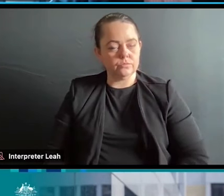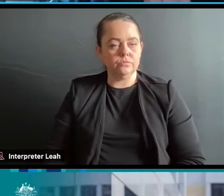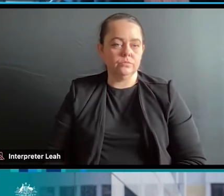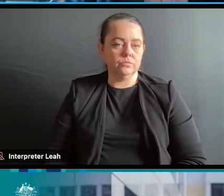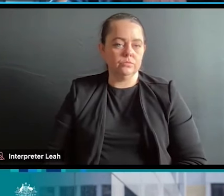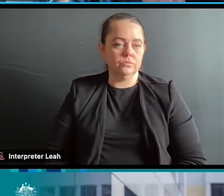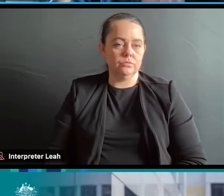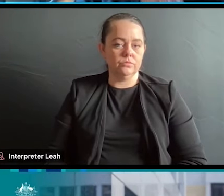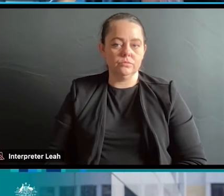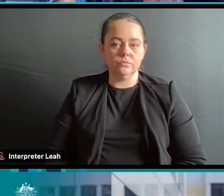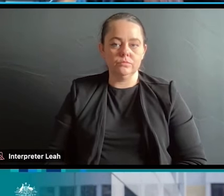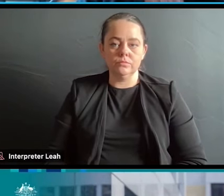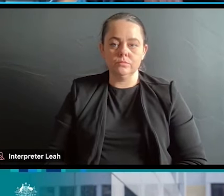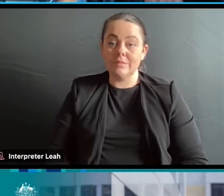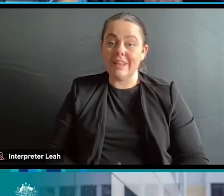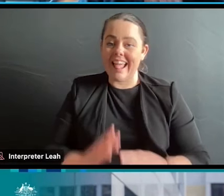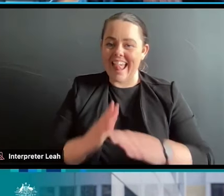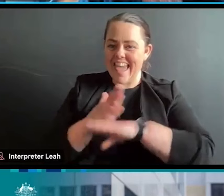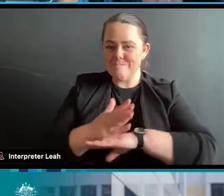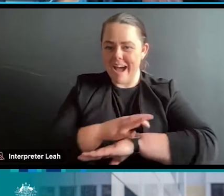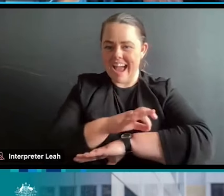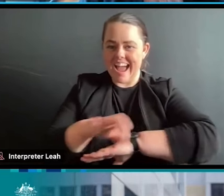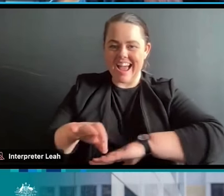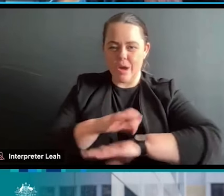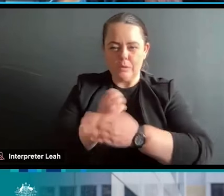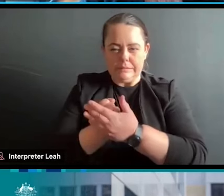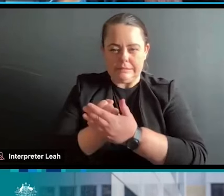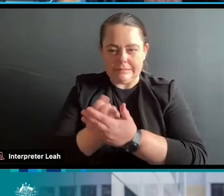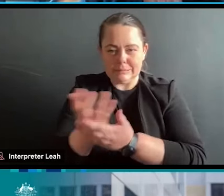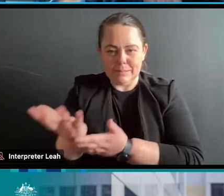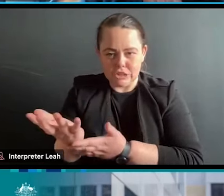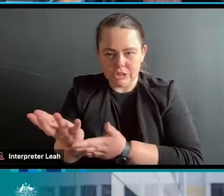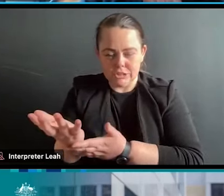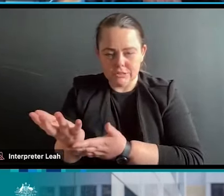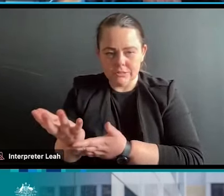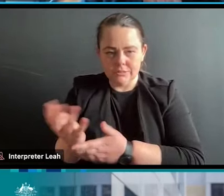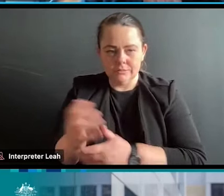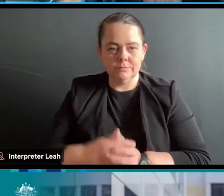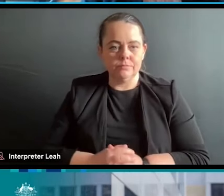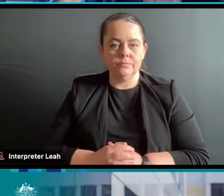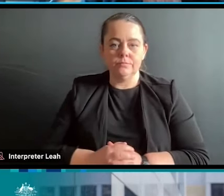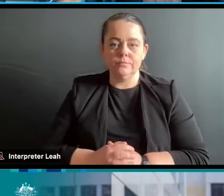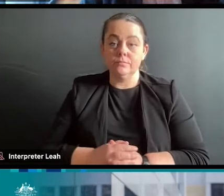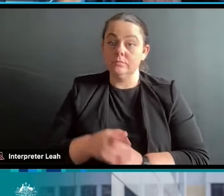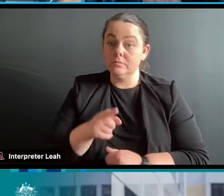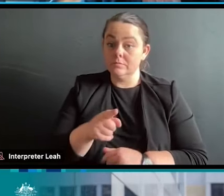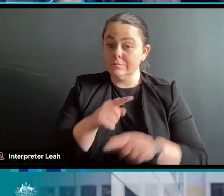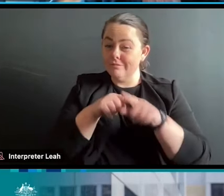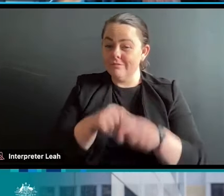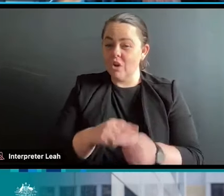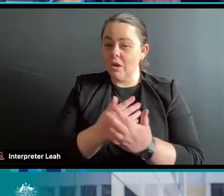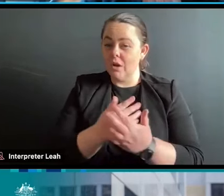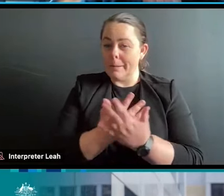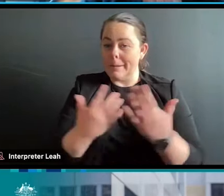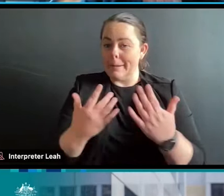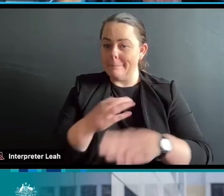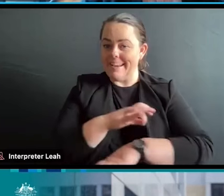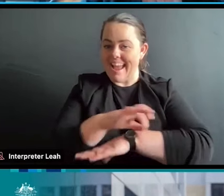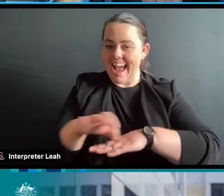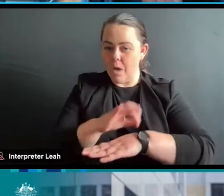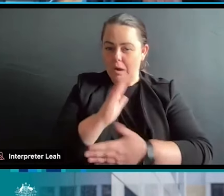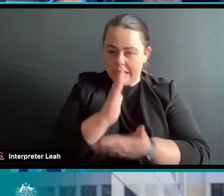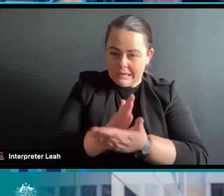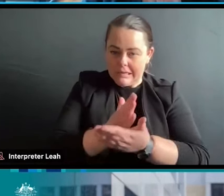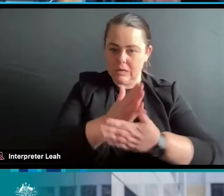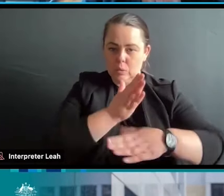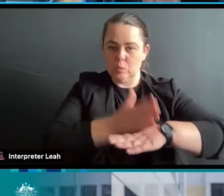the labour hours expenditure. Again, this is on the hours, and it's again on the hours worked. So